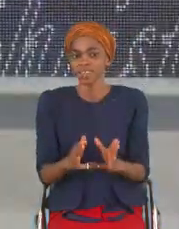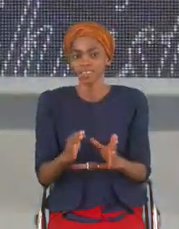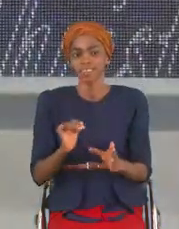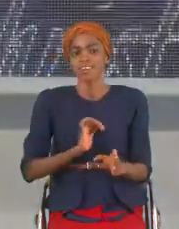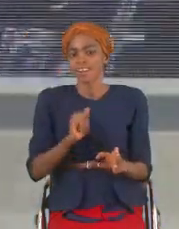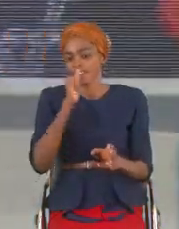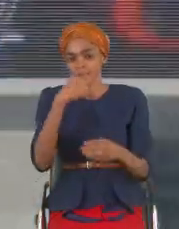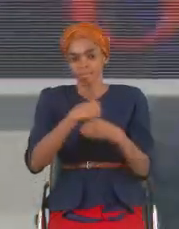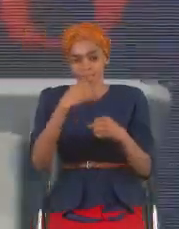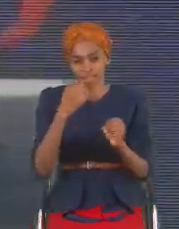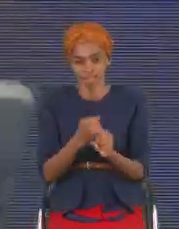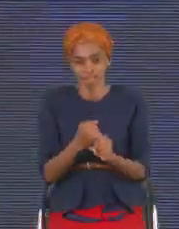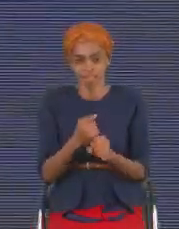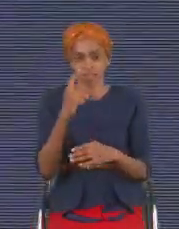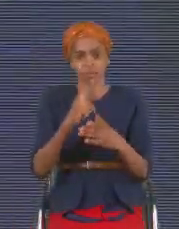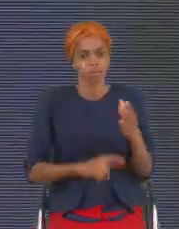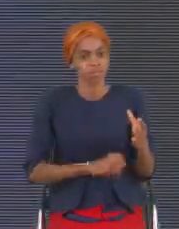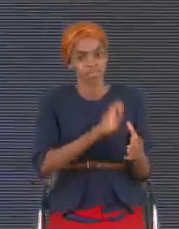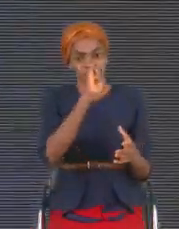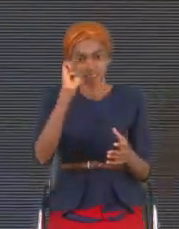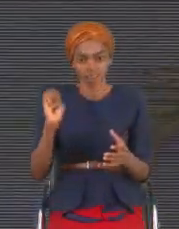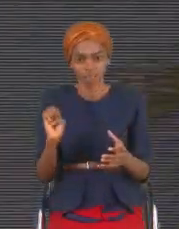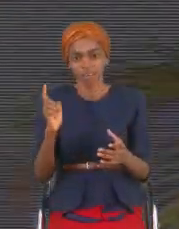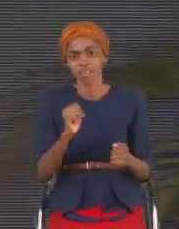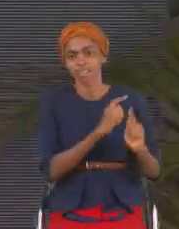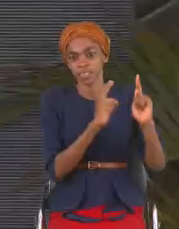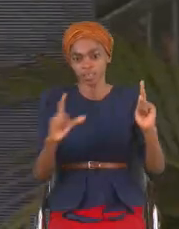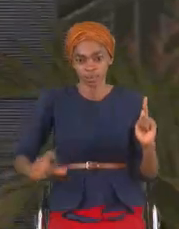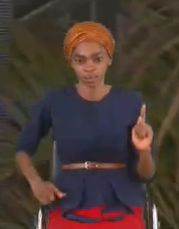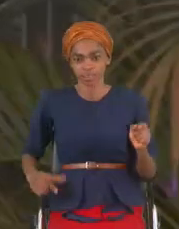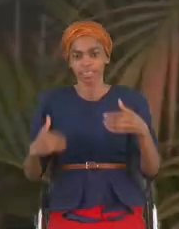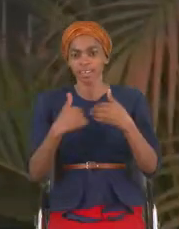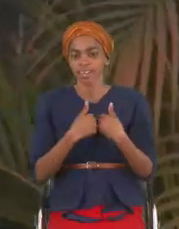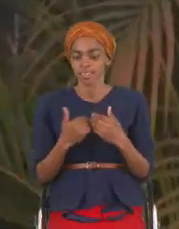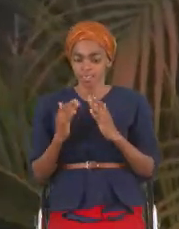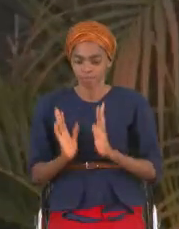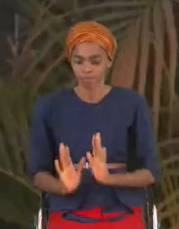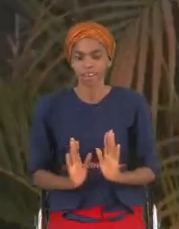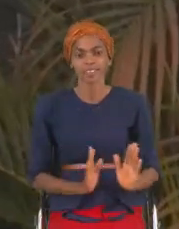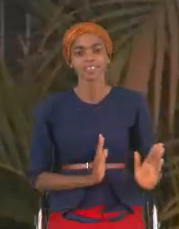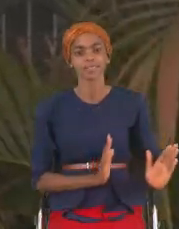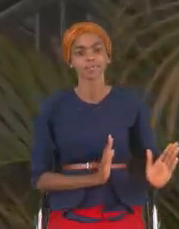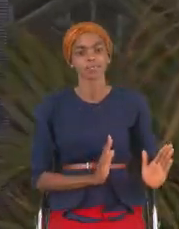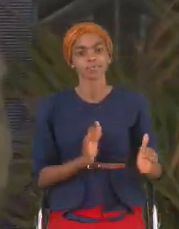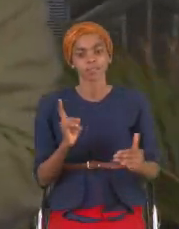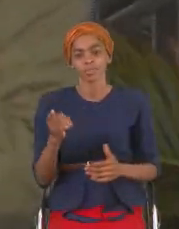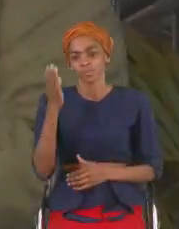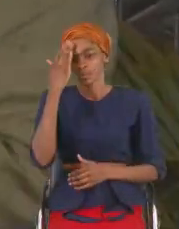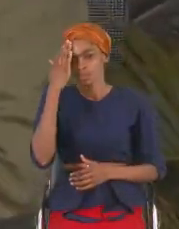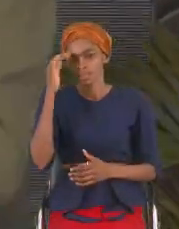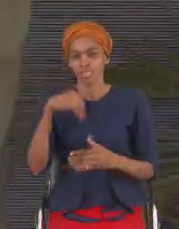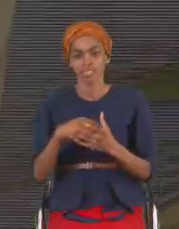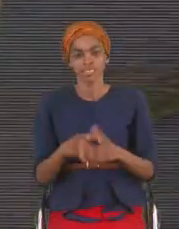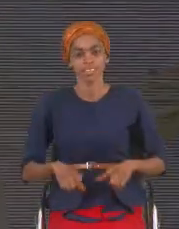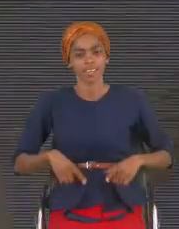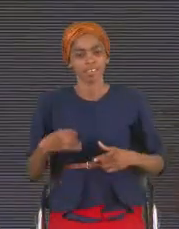made whatever the Lord has planned. You notice in the life of